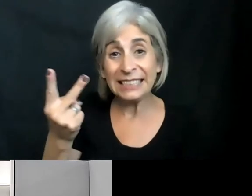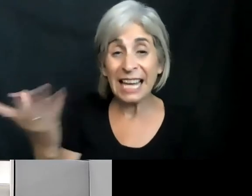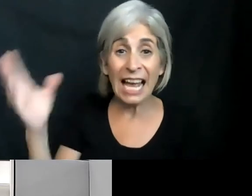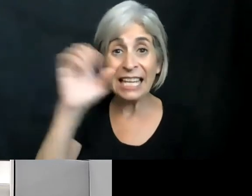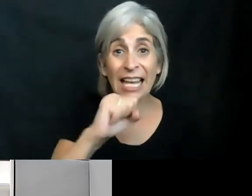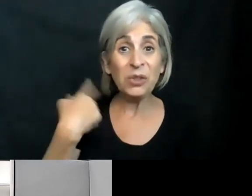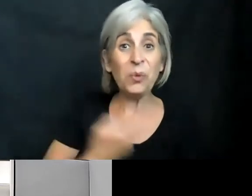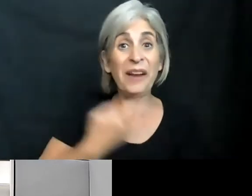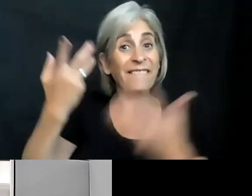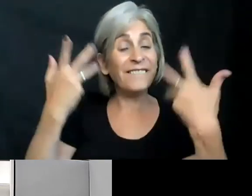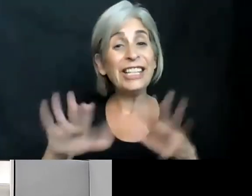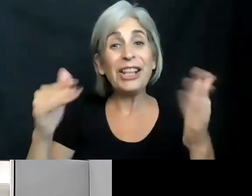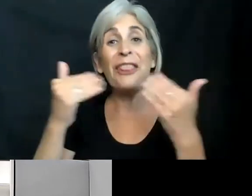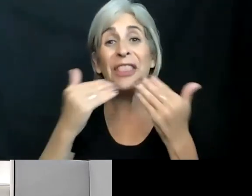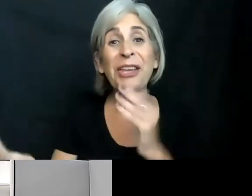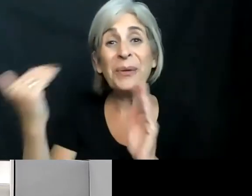that we're done.